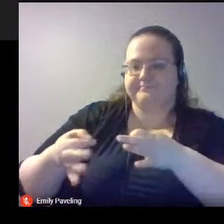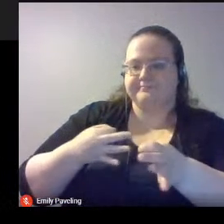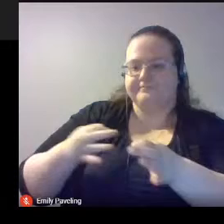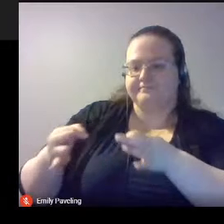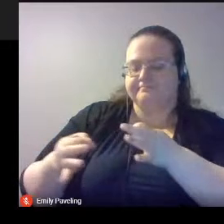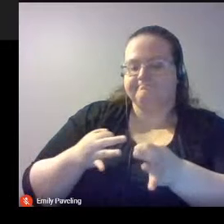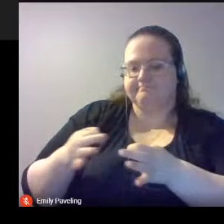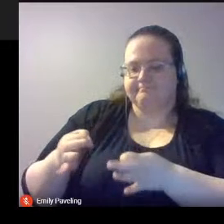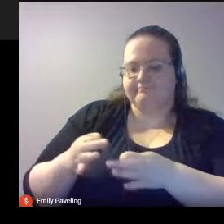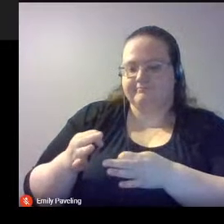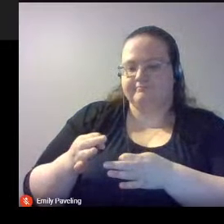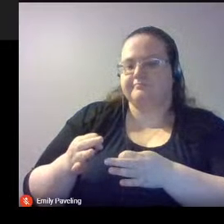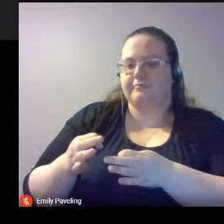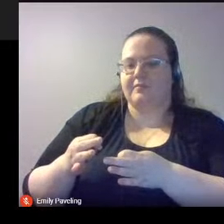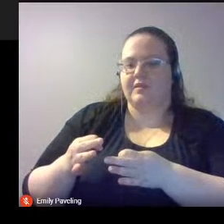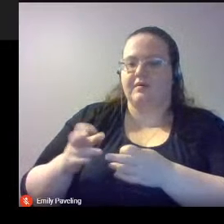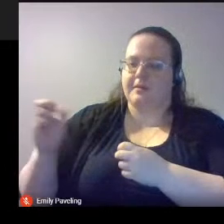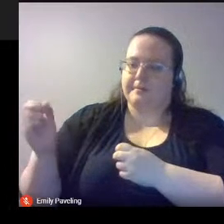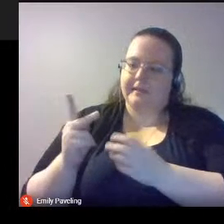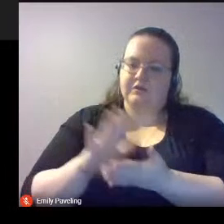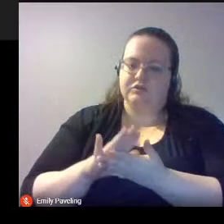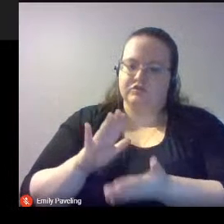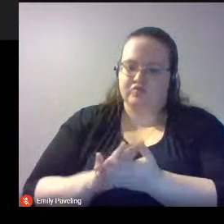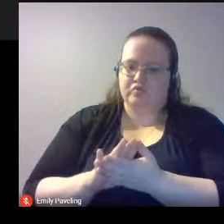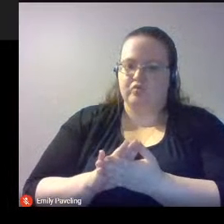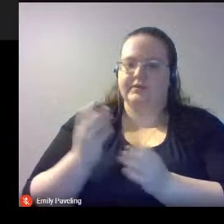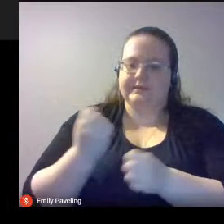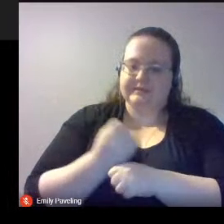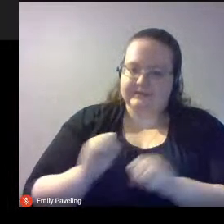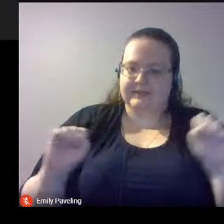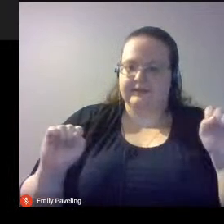a safe re-entry back to school.